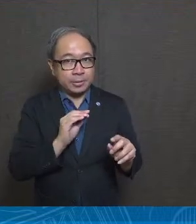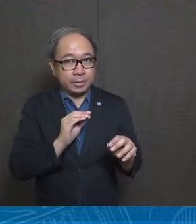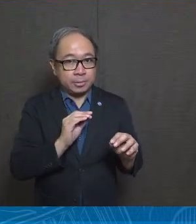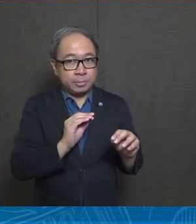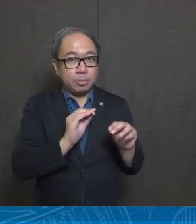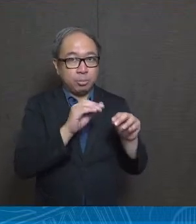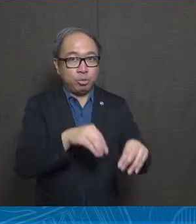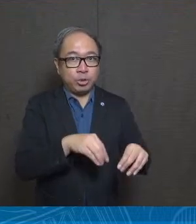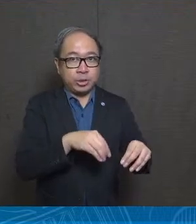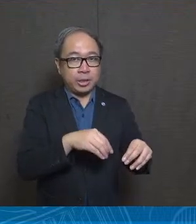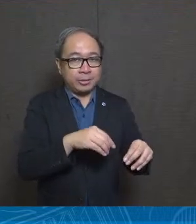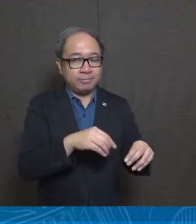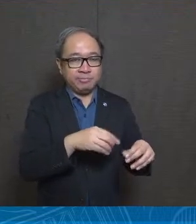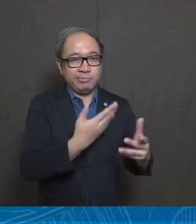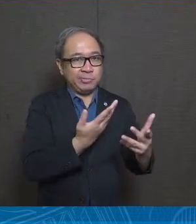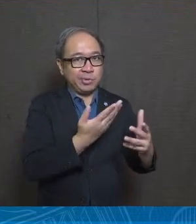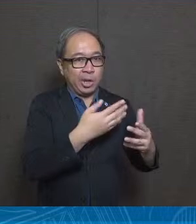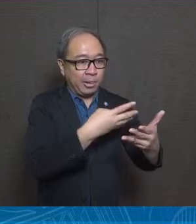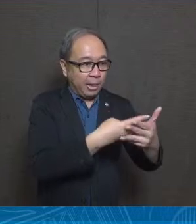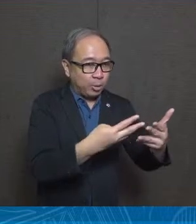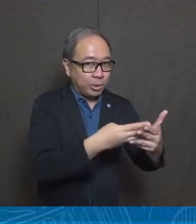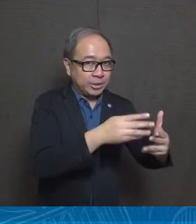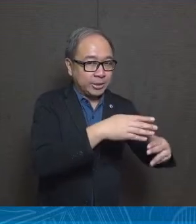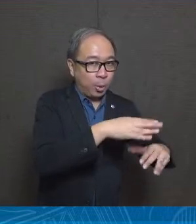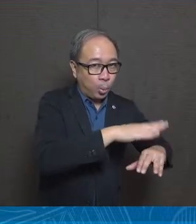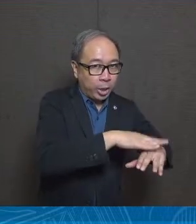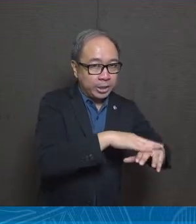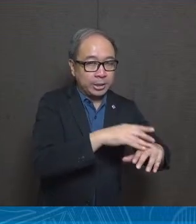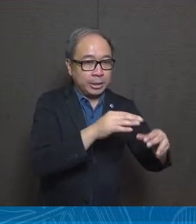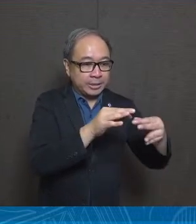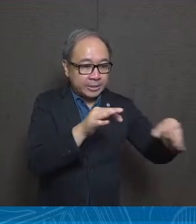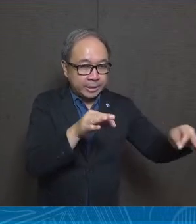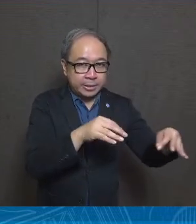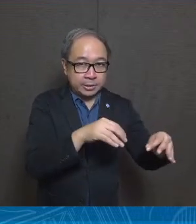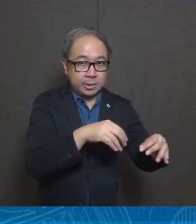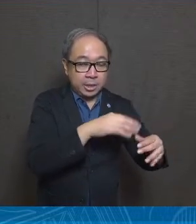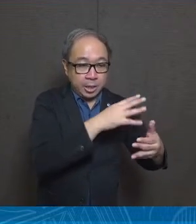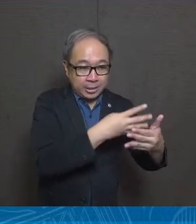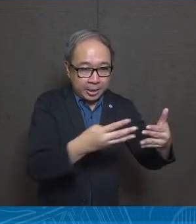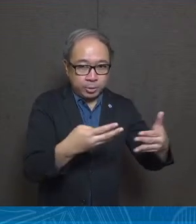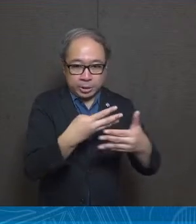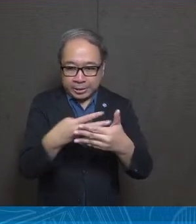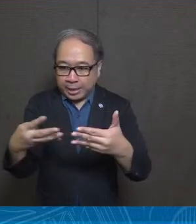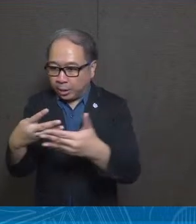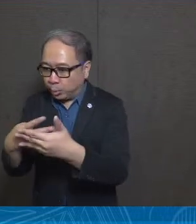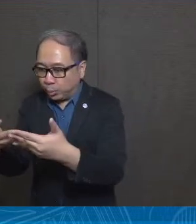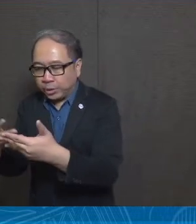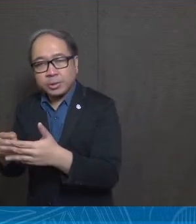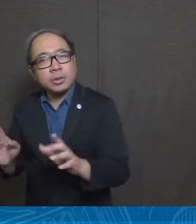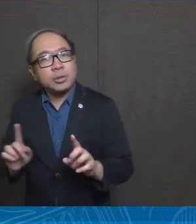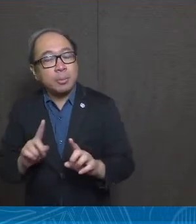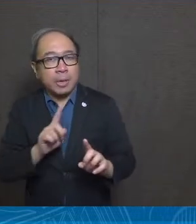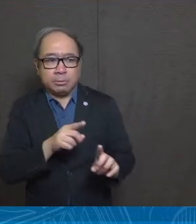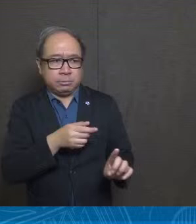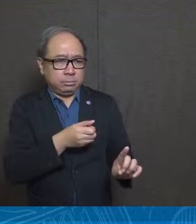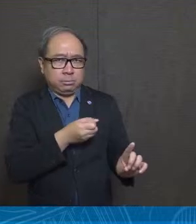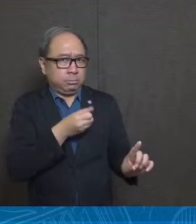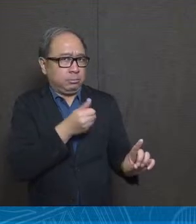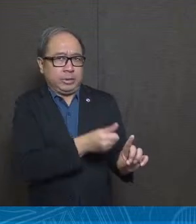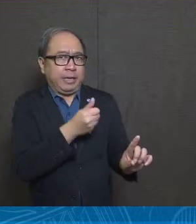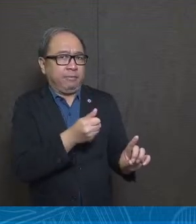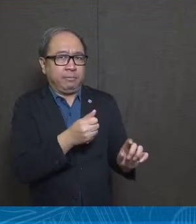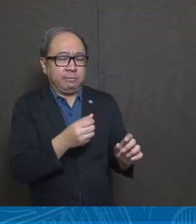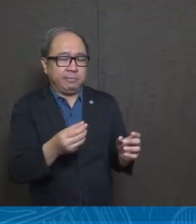in different languages, we can use AI to speed up the process. Yes. And the dangers,